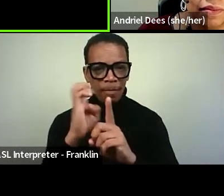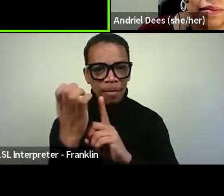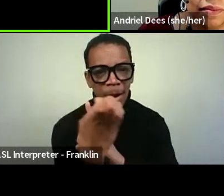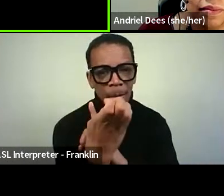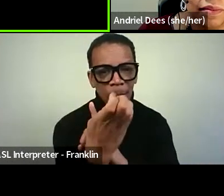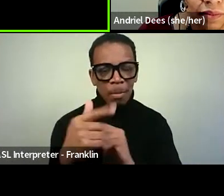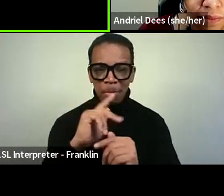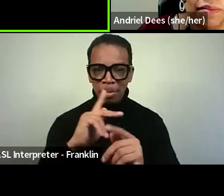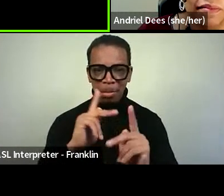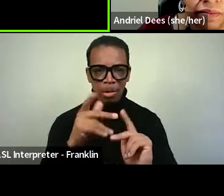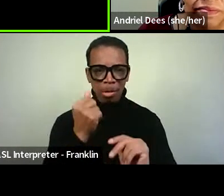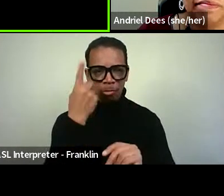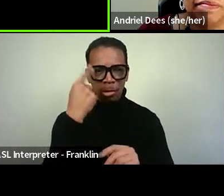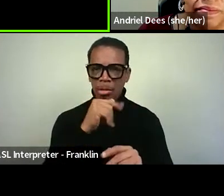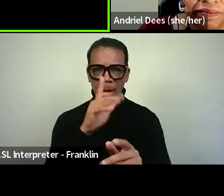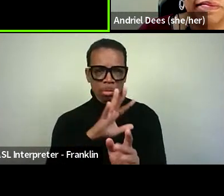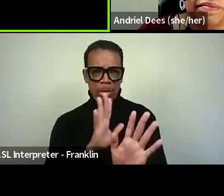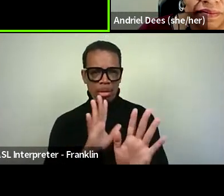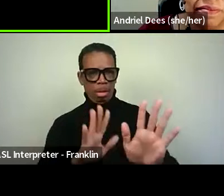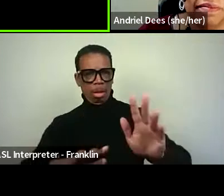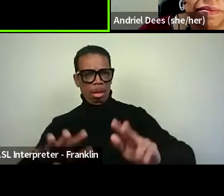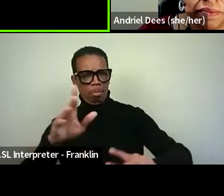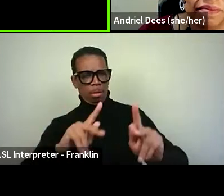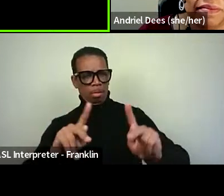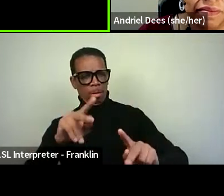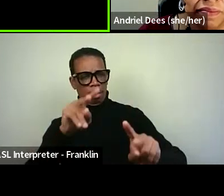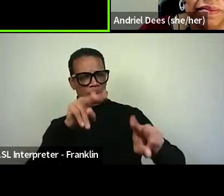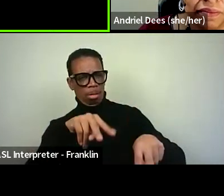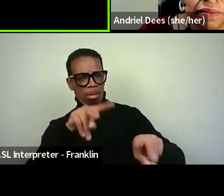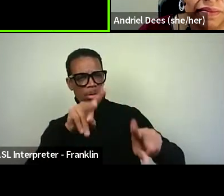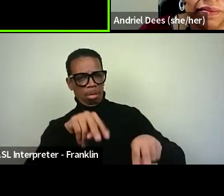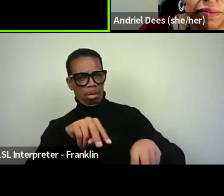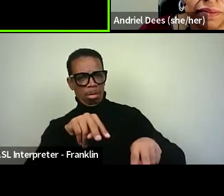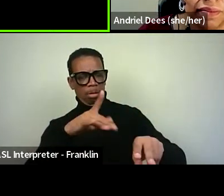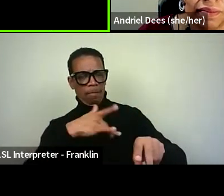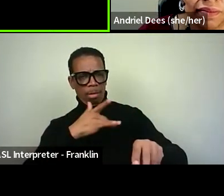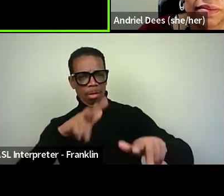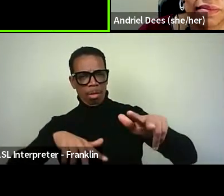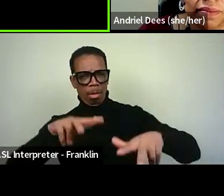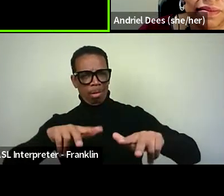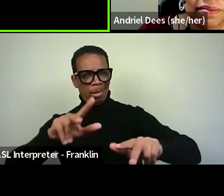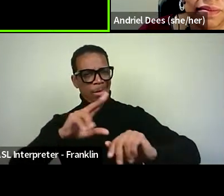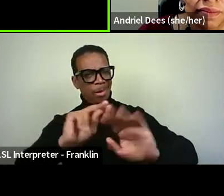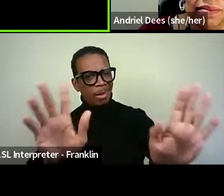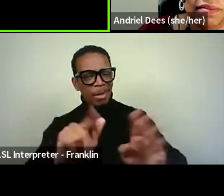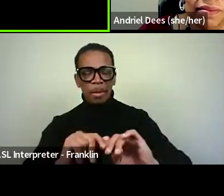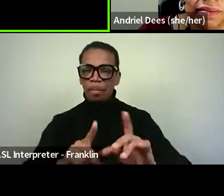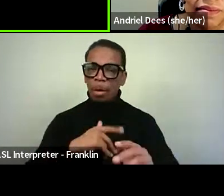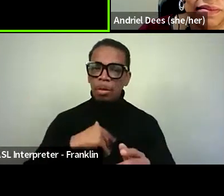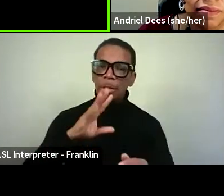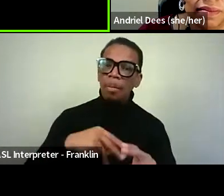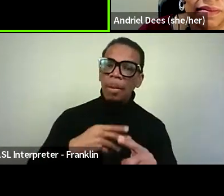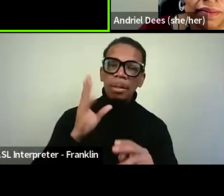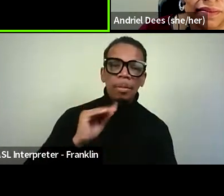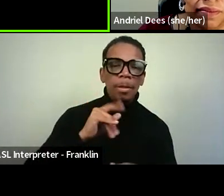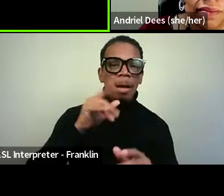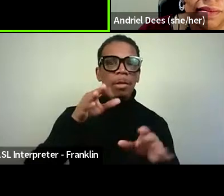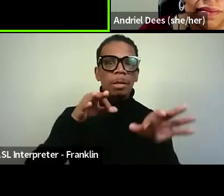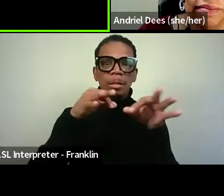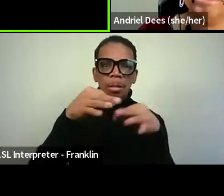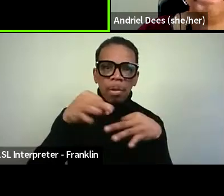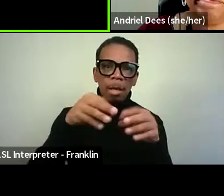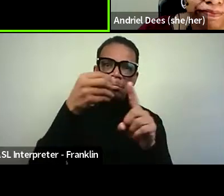them and not be judged. Sometimes I just want to talk about this experience I had without having to explain every